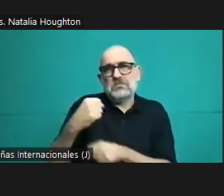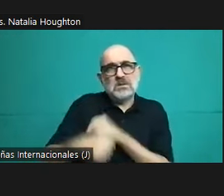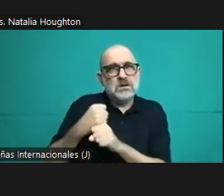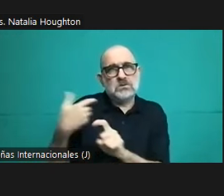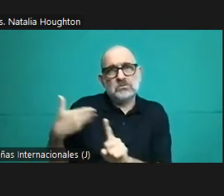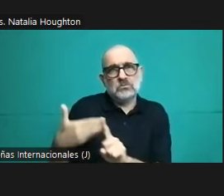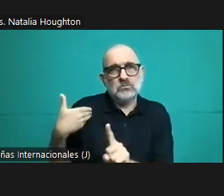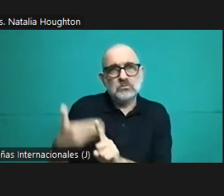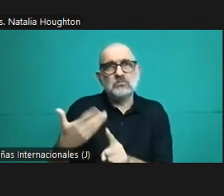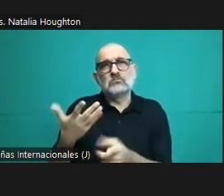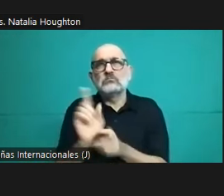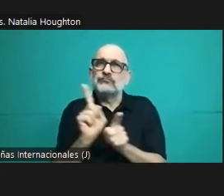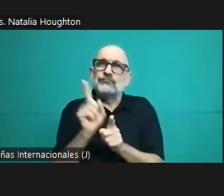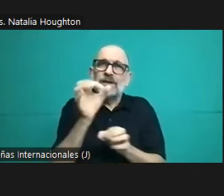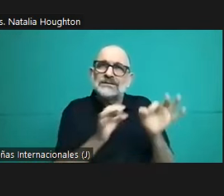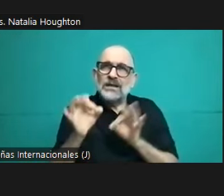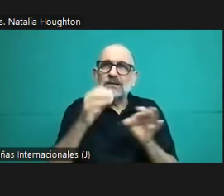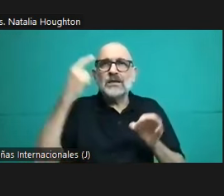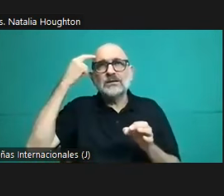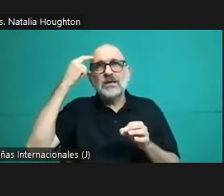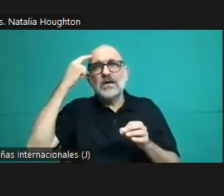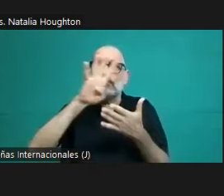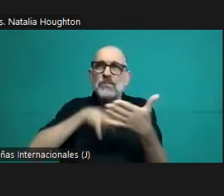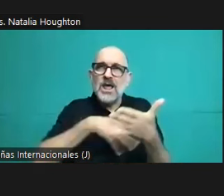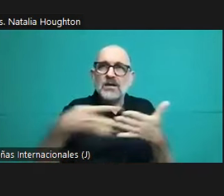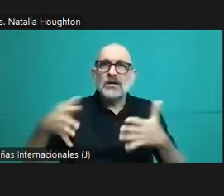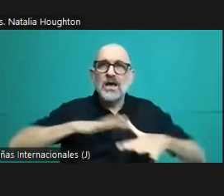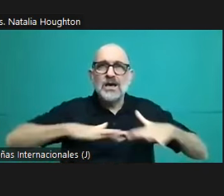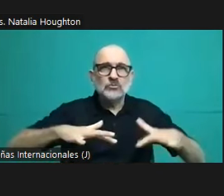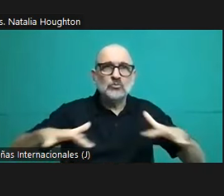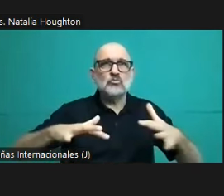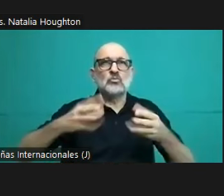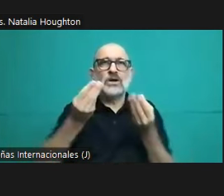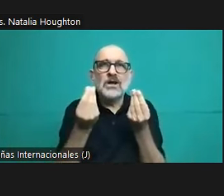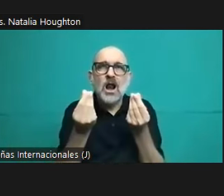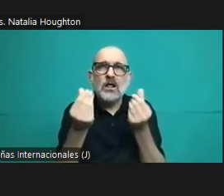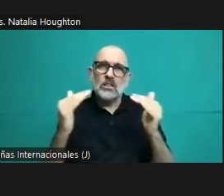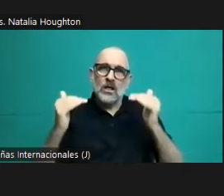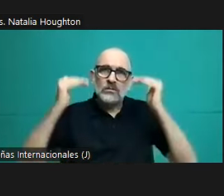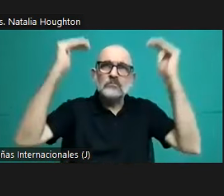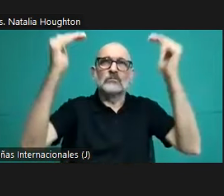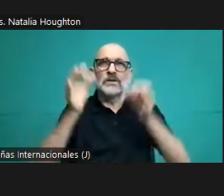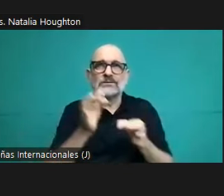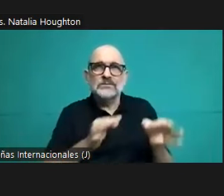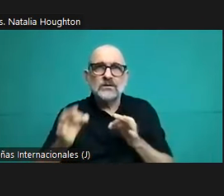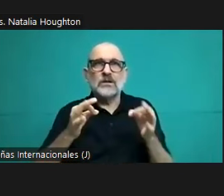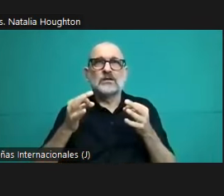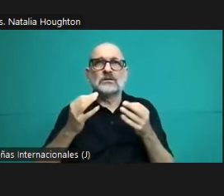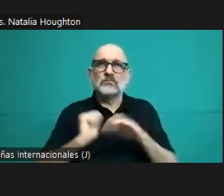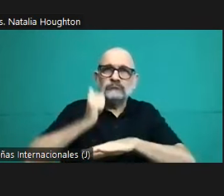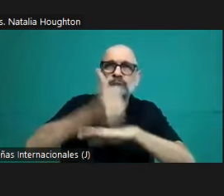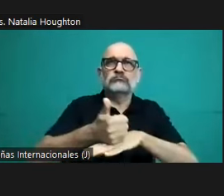systems, and lately, for a year now, and the policy of comprehensive attention to improve